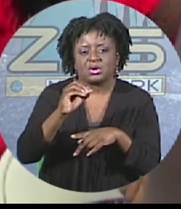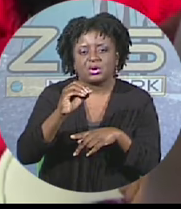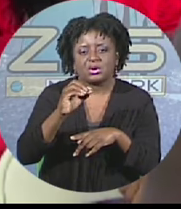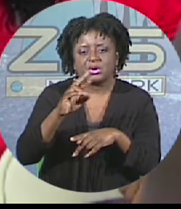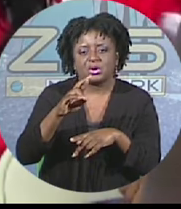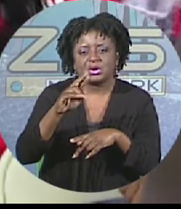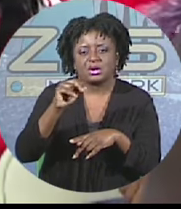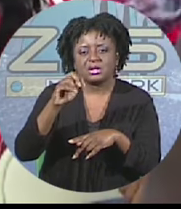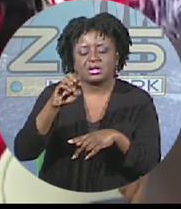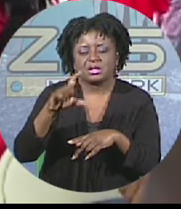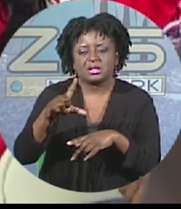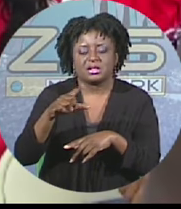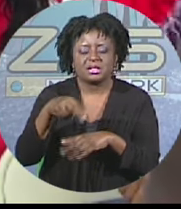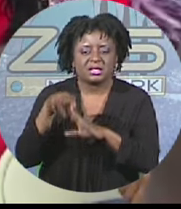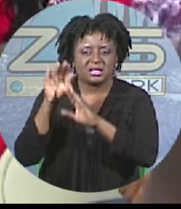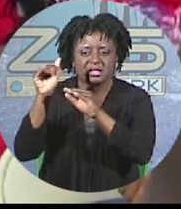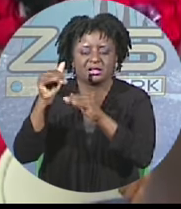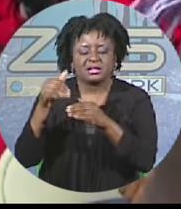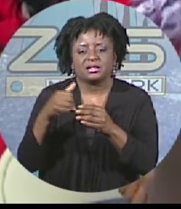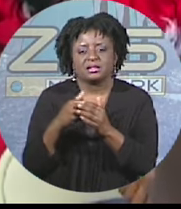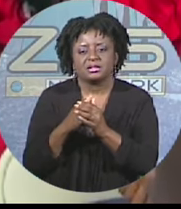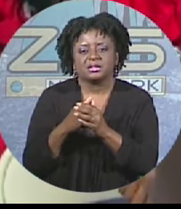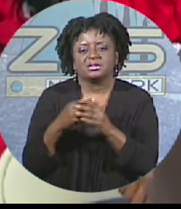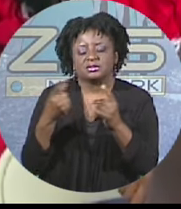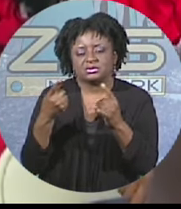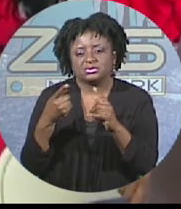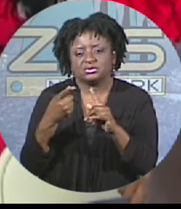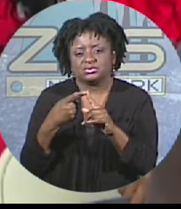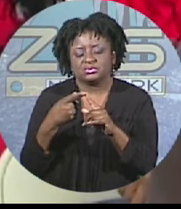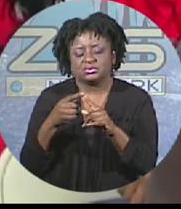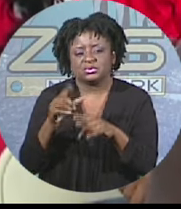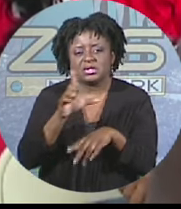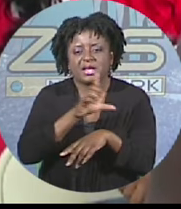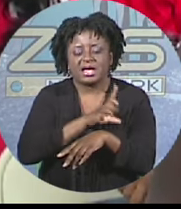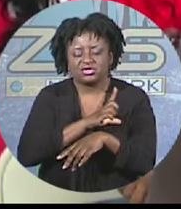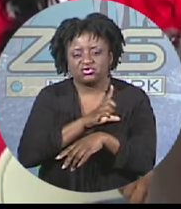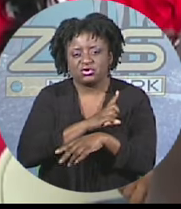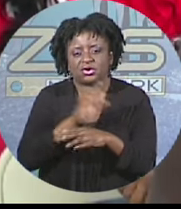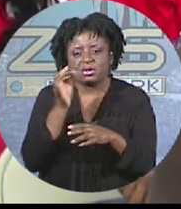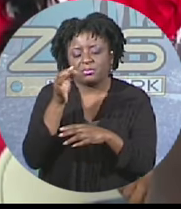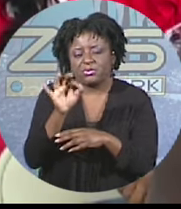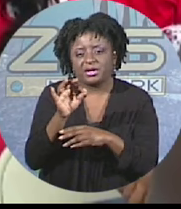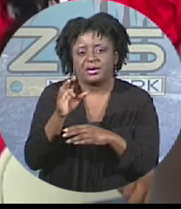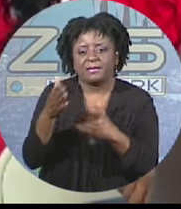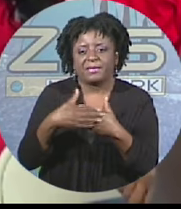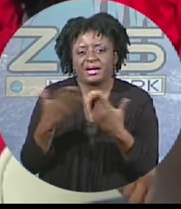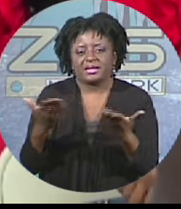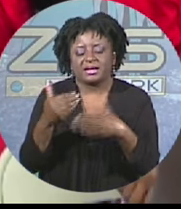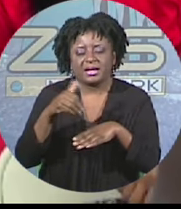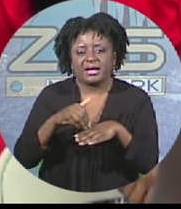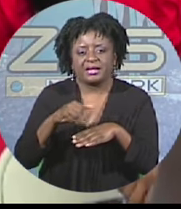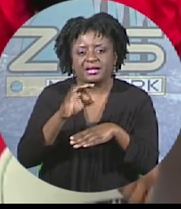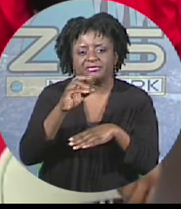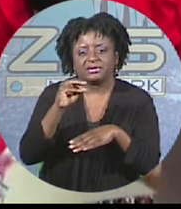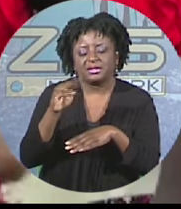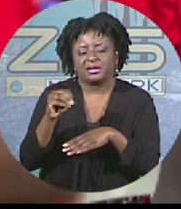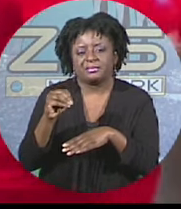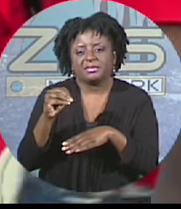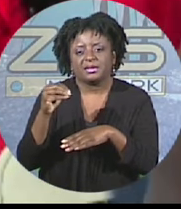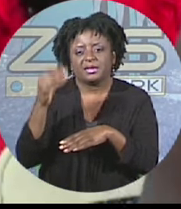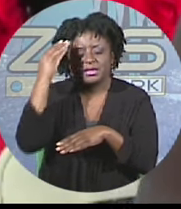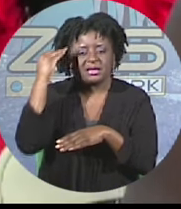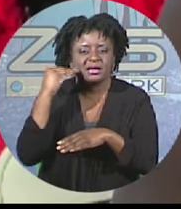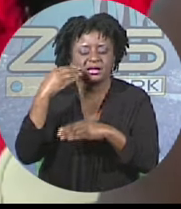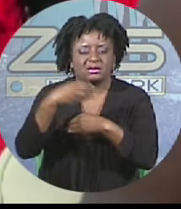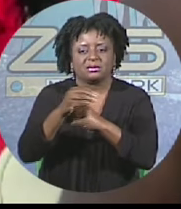contingent, and then there was a motorcade from Colonel Hill to Landrail Point. And from Landrail Point, we're back here at the Free National Movement's headquarters in Crooked